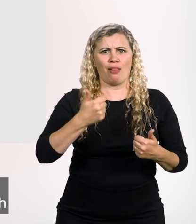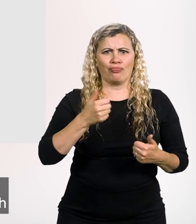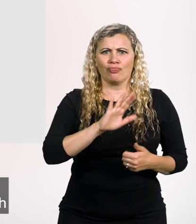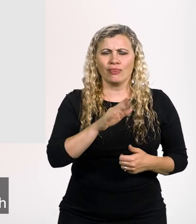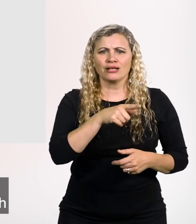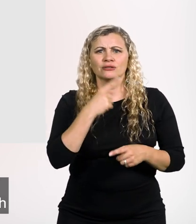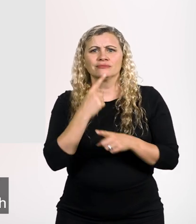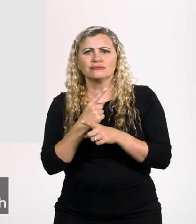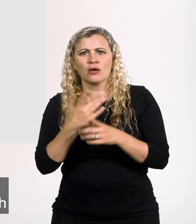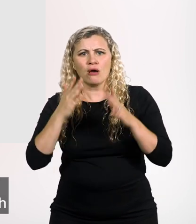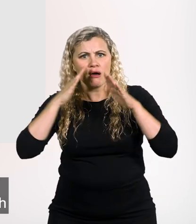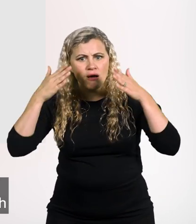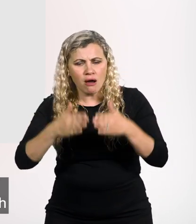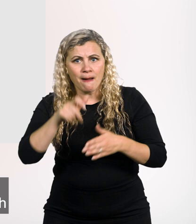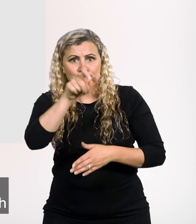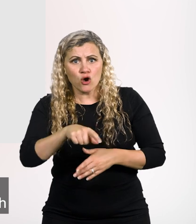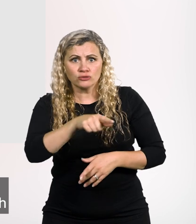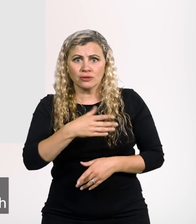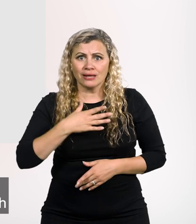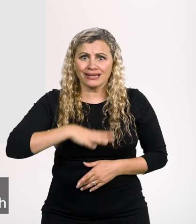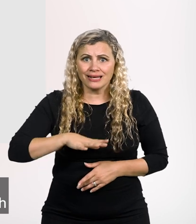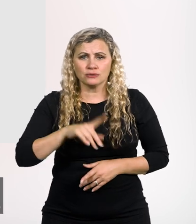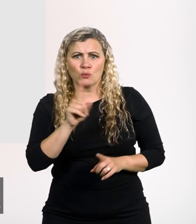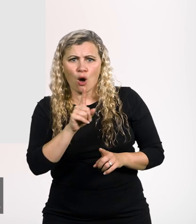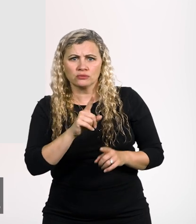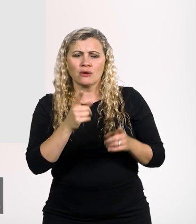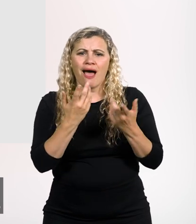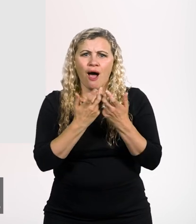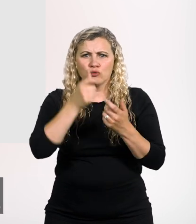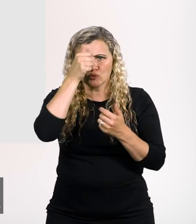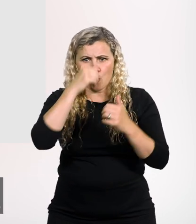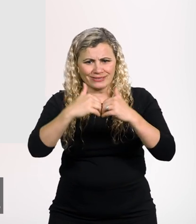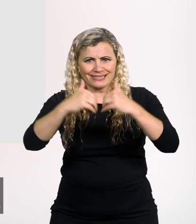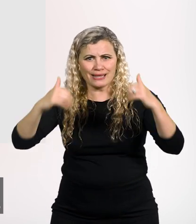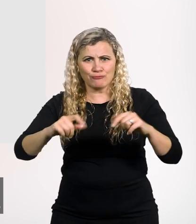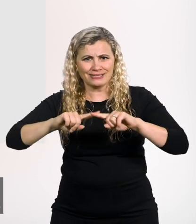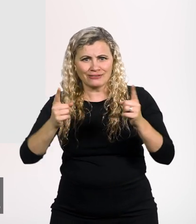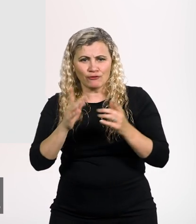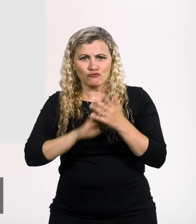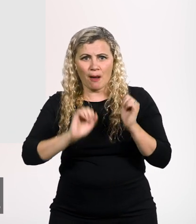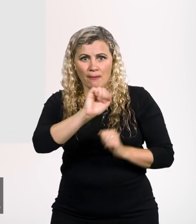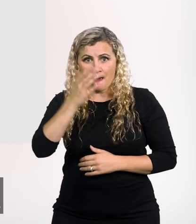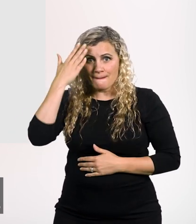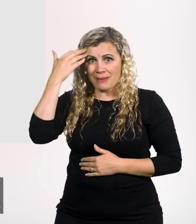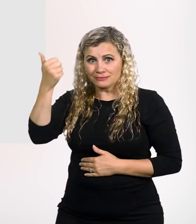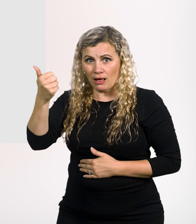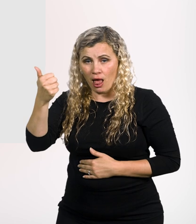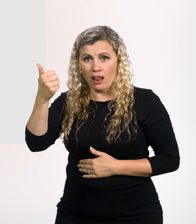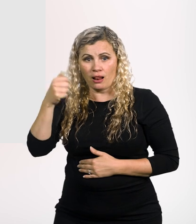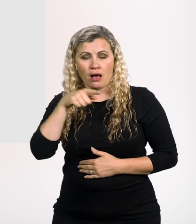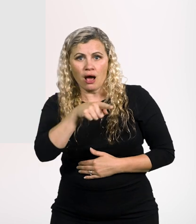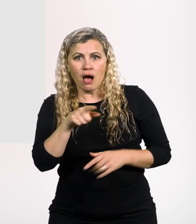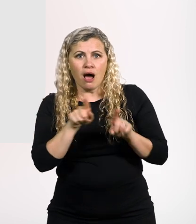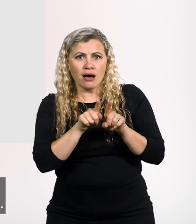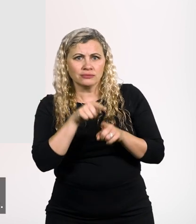to better describe a person's needs and to distinguish between mental illness and everyday worries and concerns